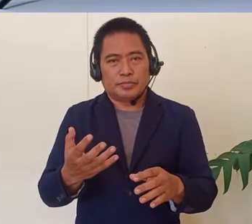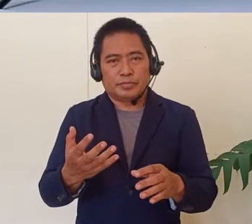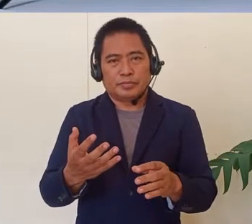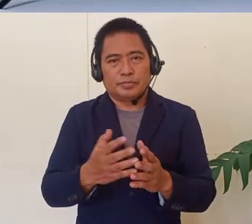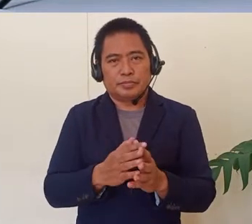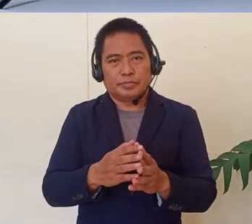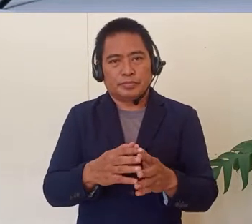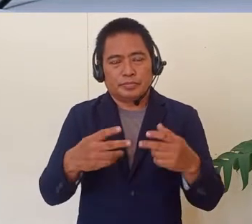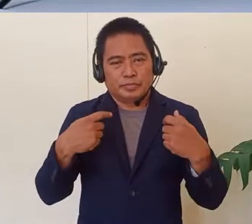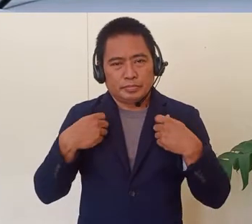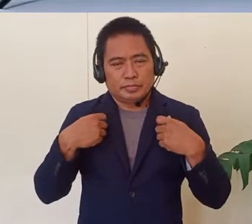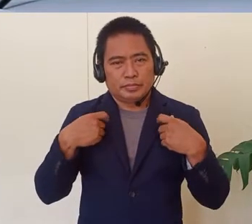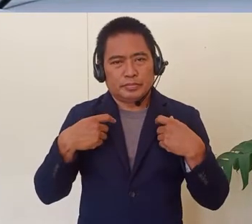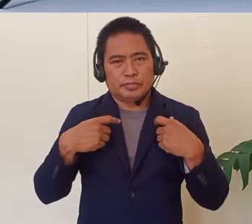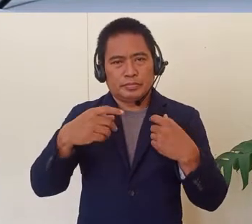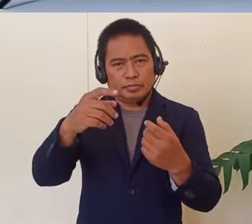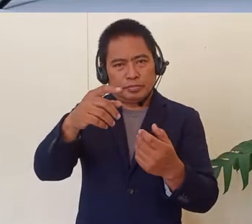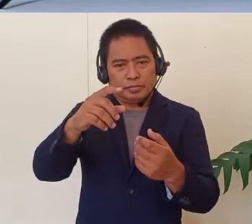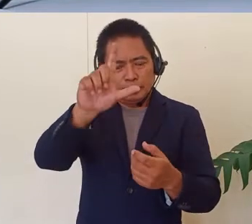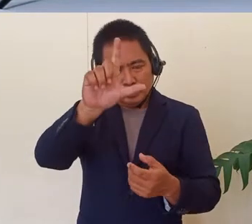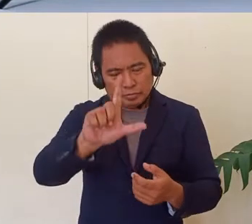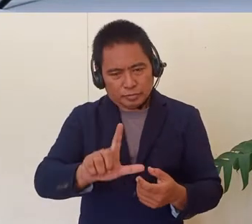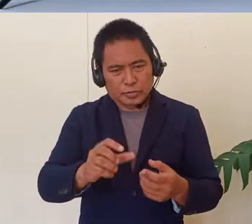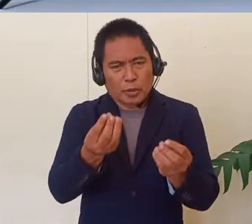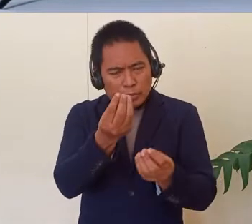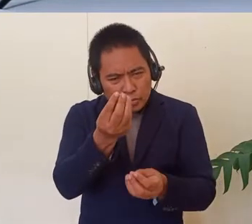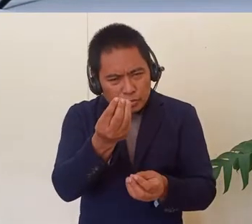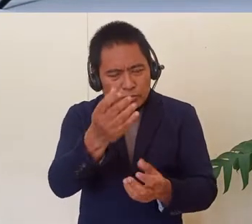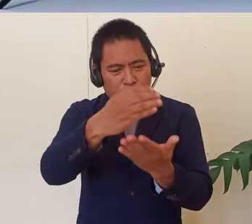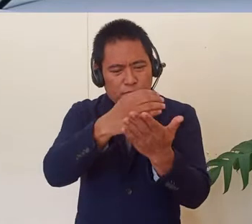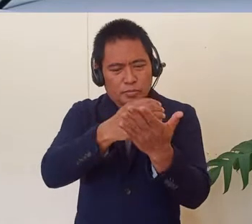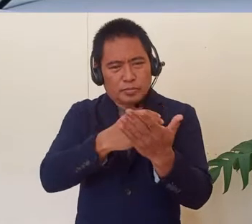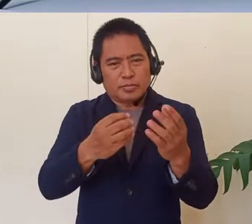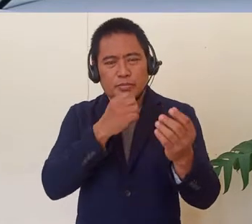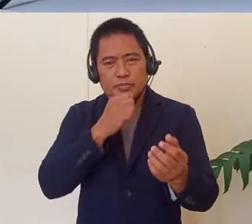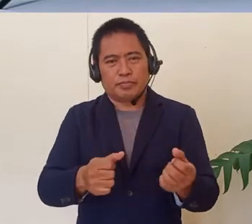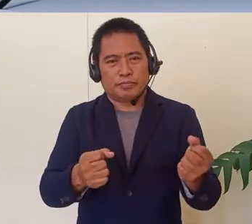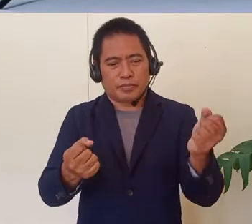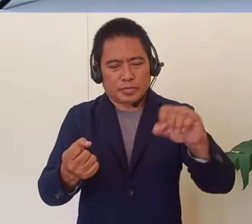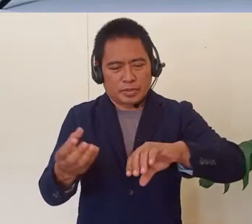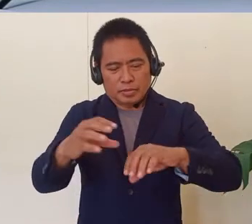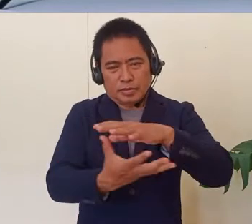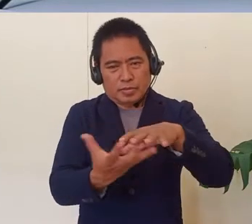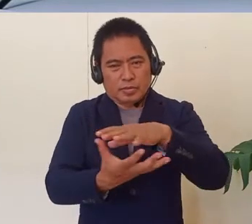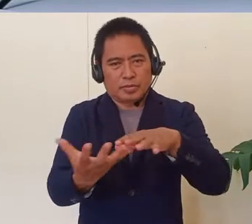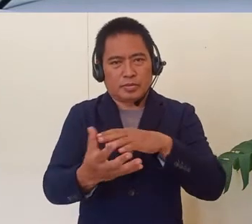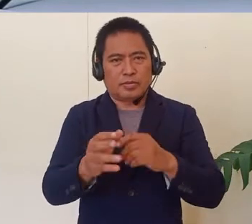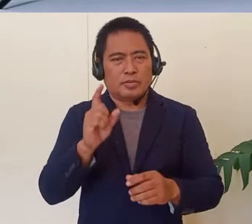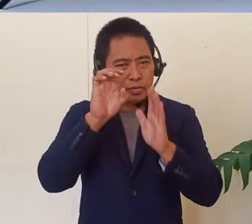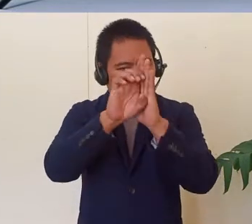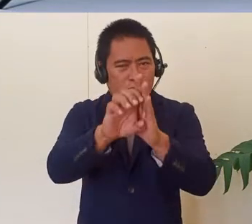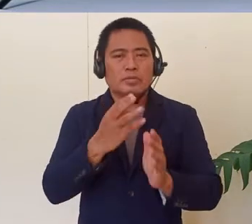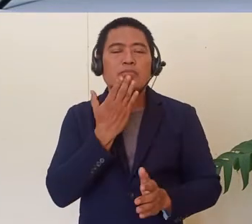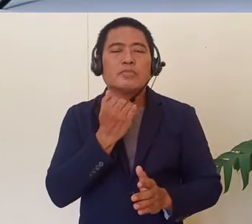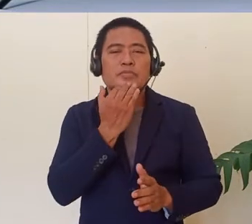solution. For example, sugar is a solute that dissolves in water.